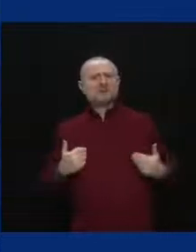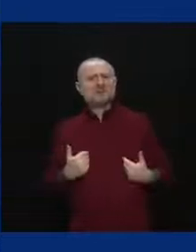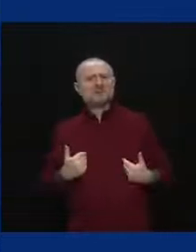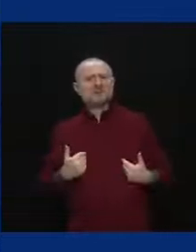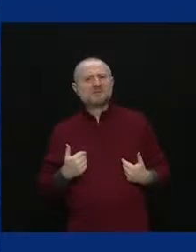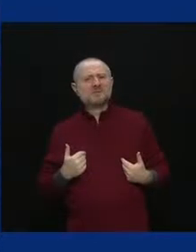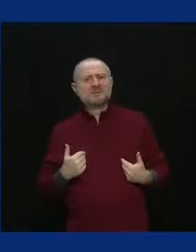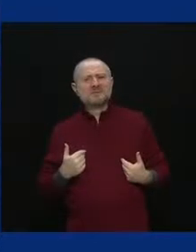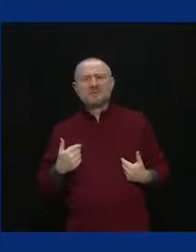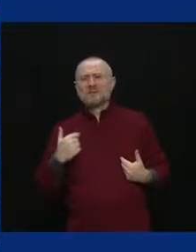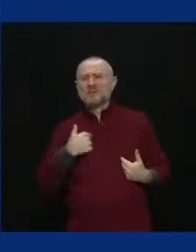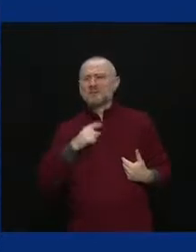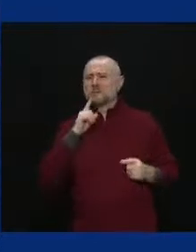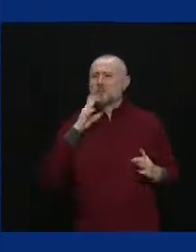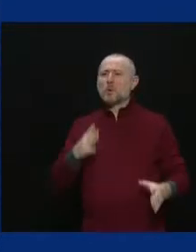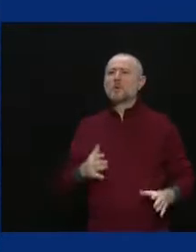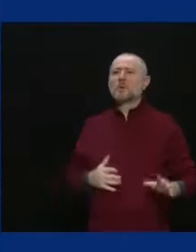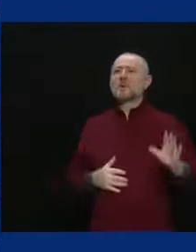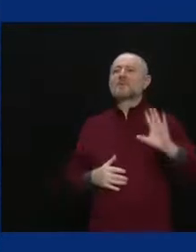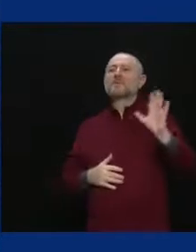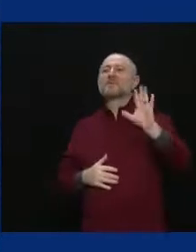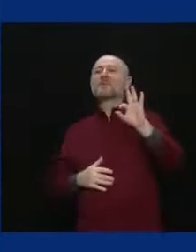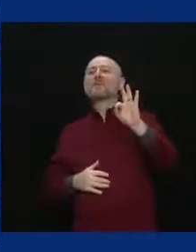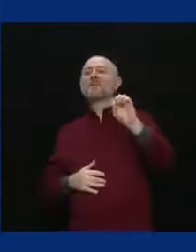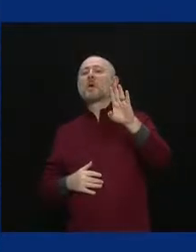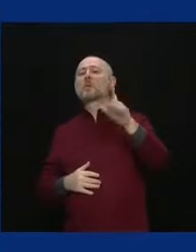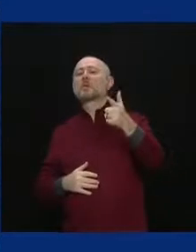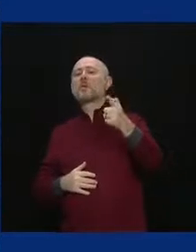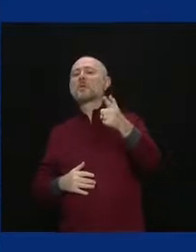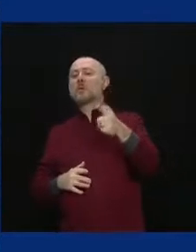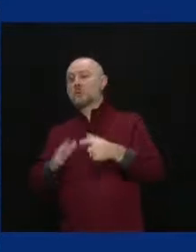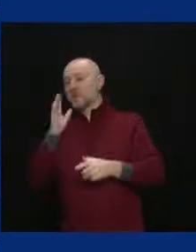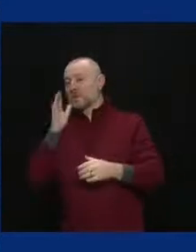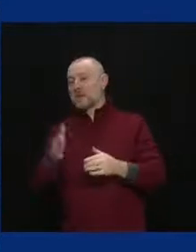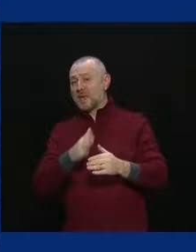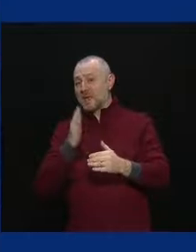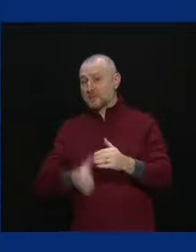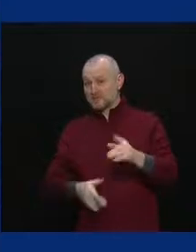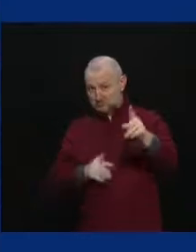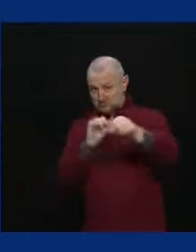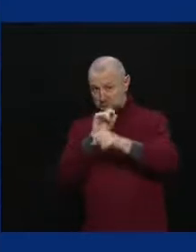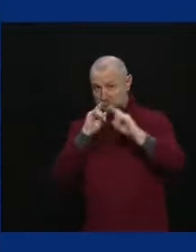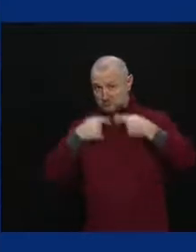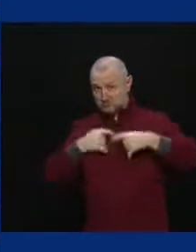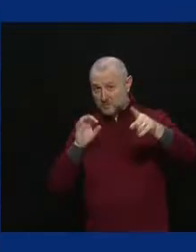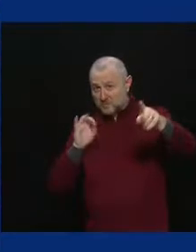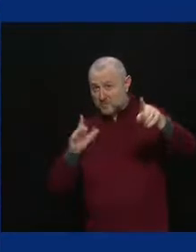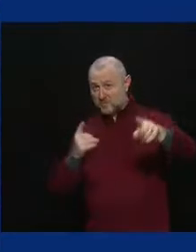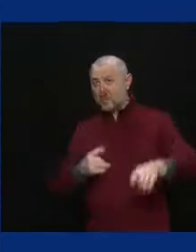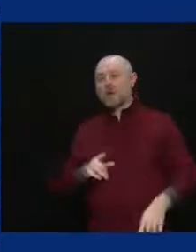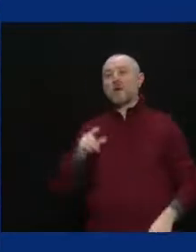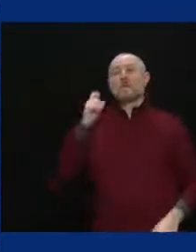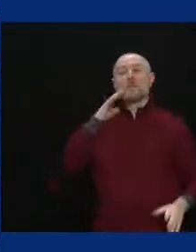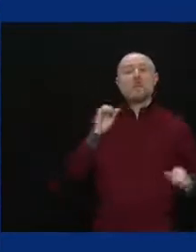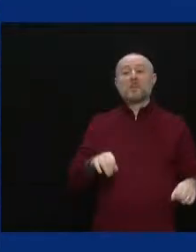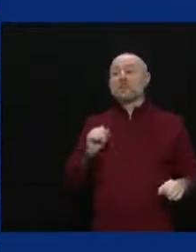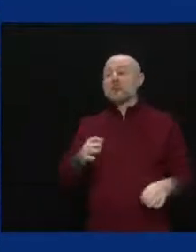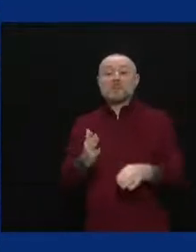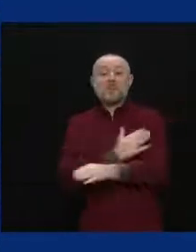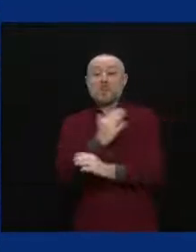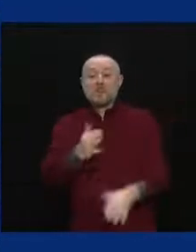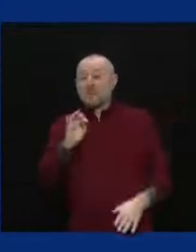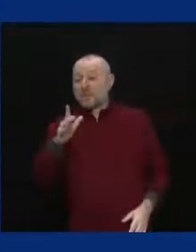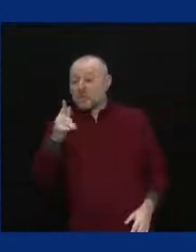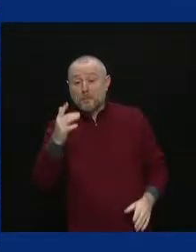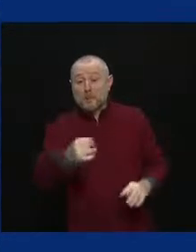Is there a February 21st expiration date on the no, vaccines? there could be before then. We don't know. I mean, I'm going